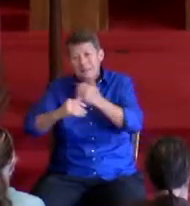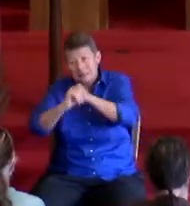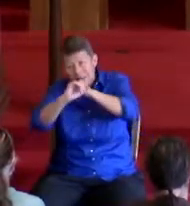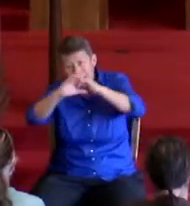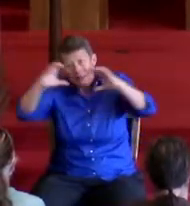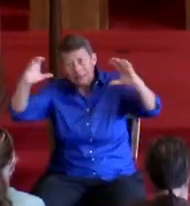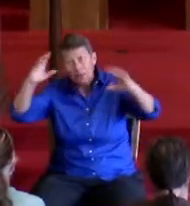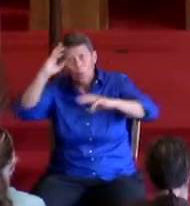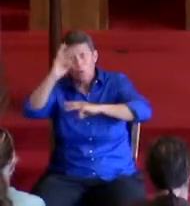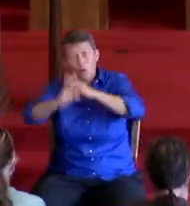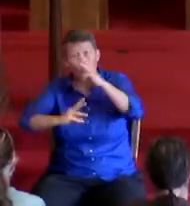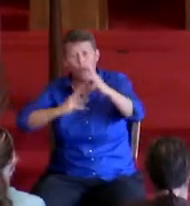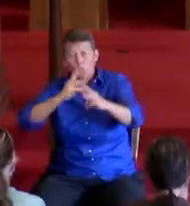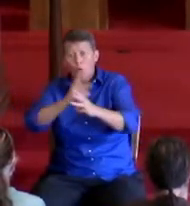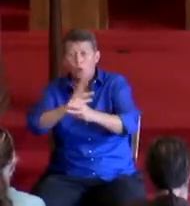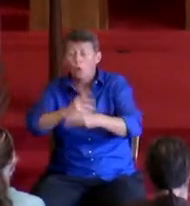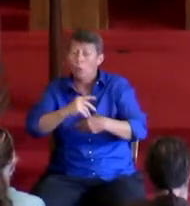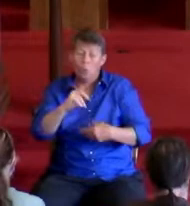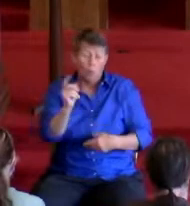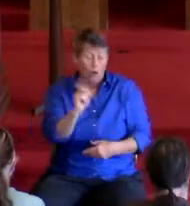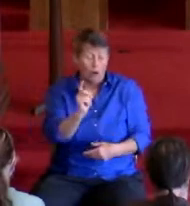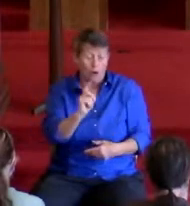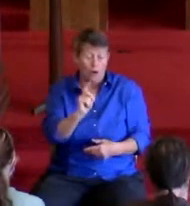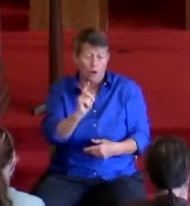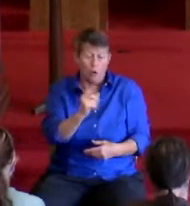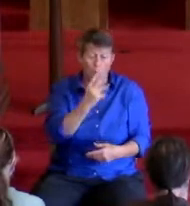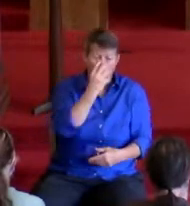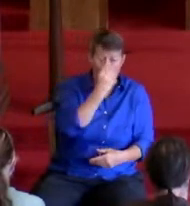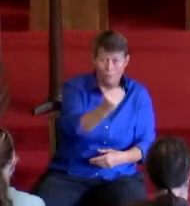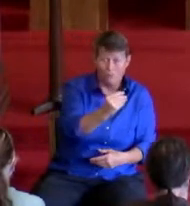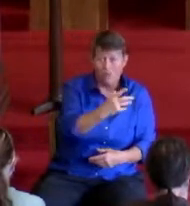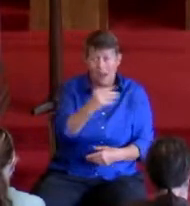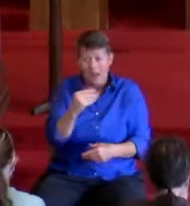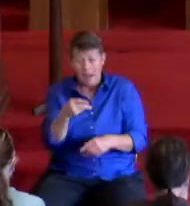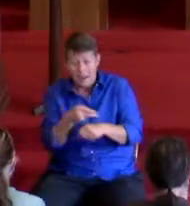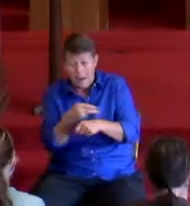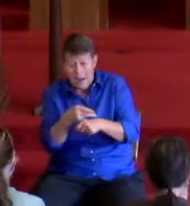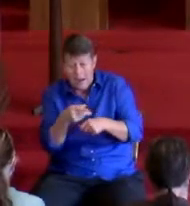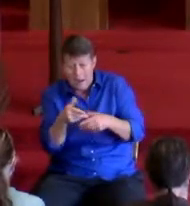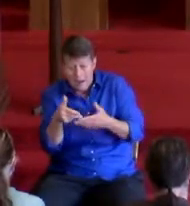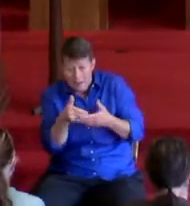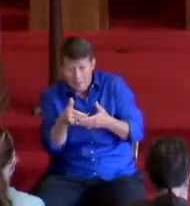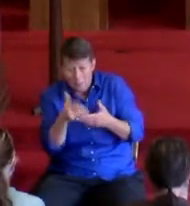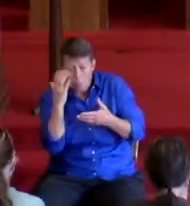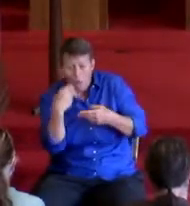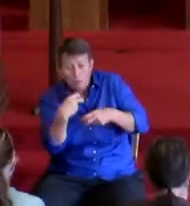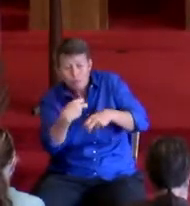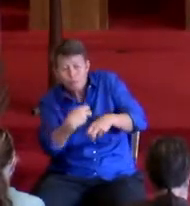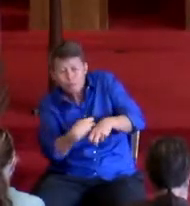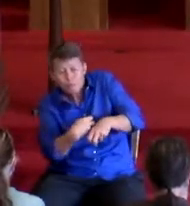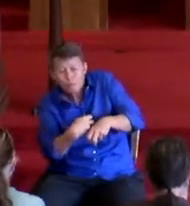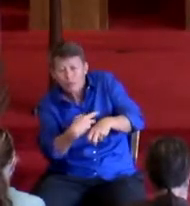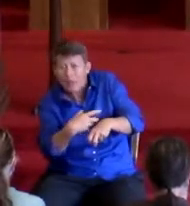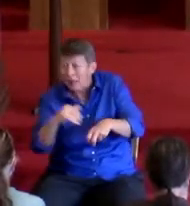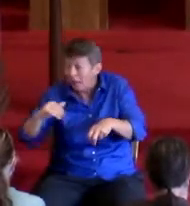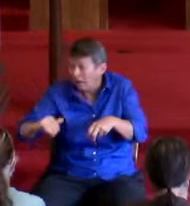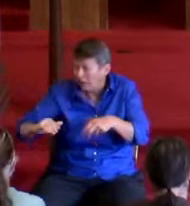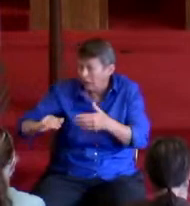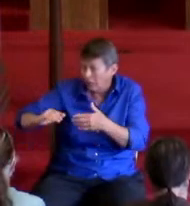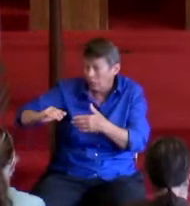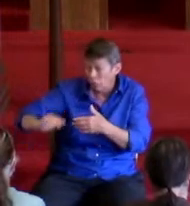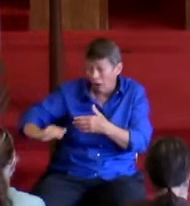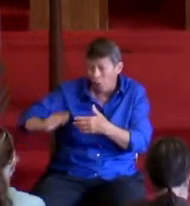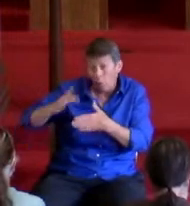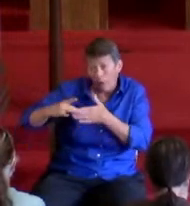wolves will lie down with the lambs and a little child shall lead us. It means we never give up hope.